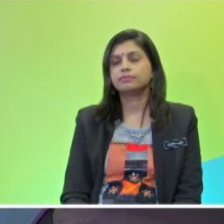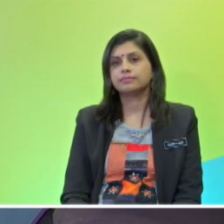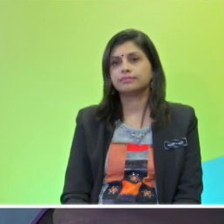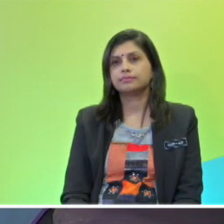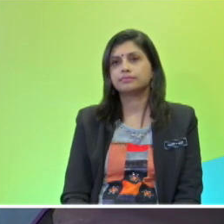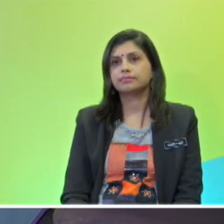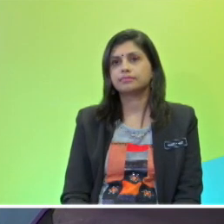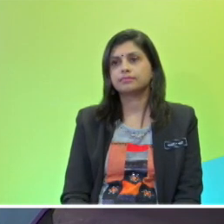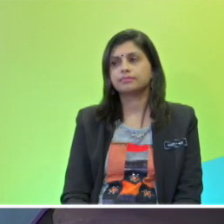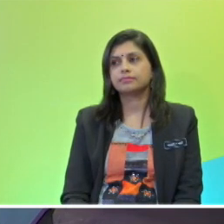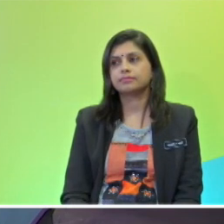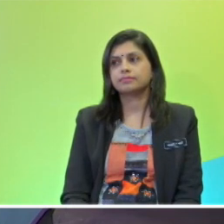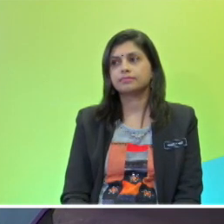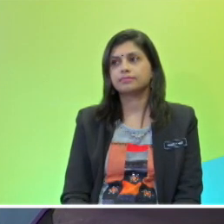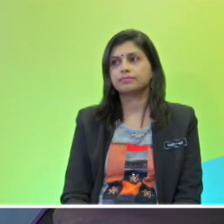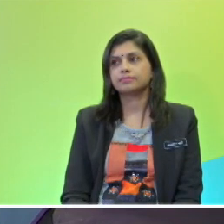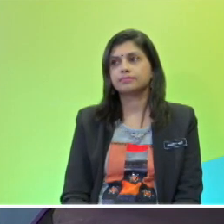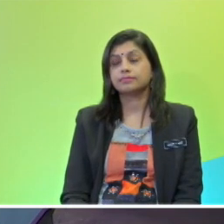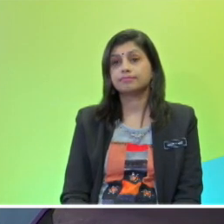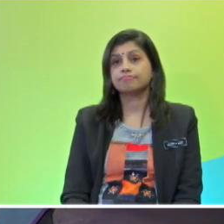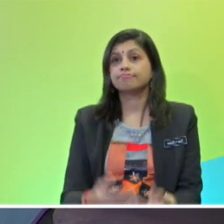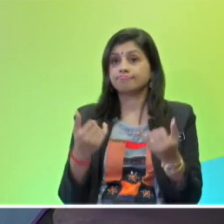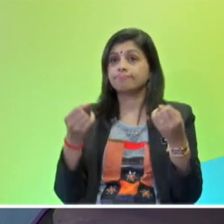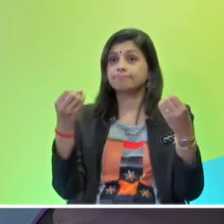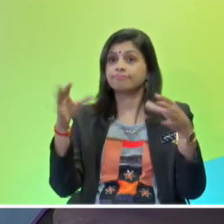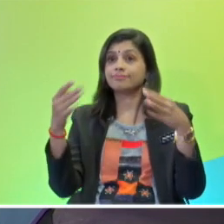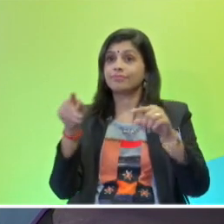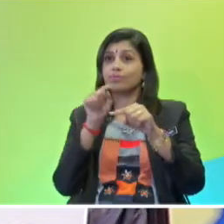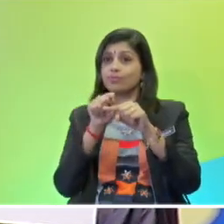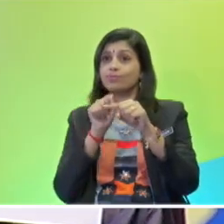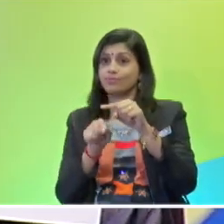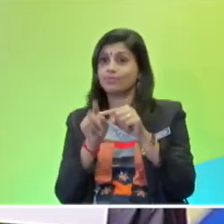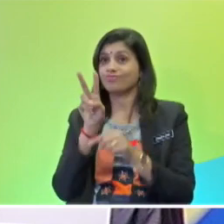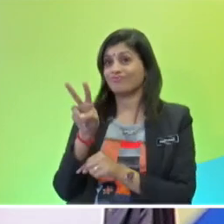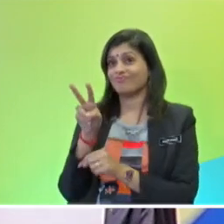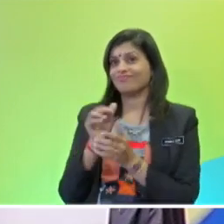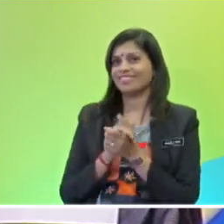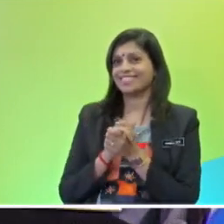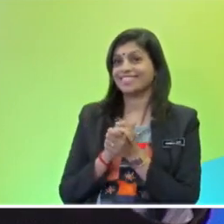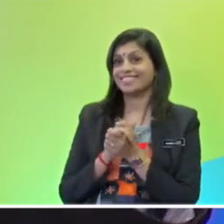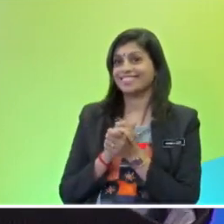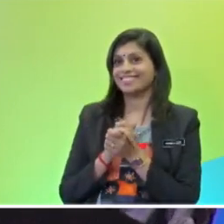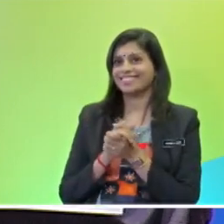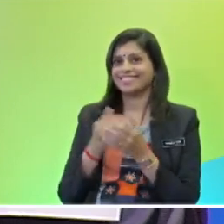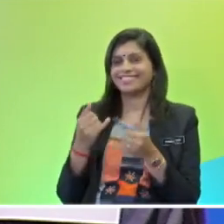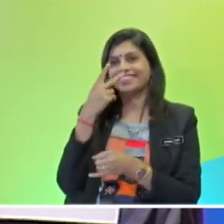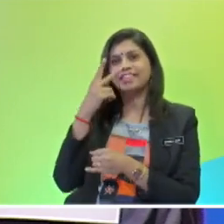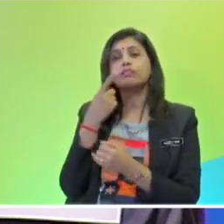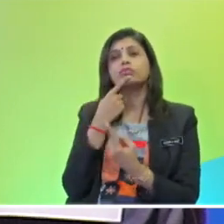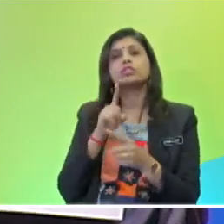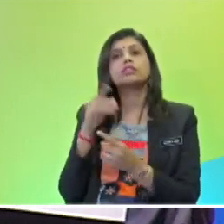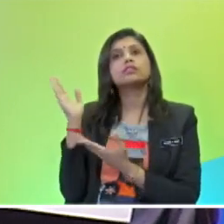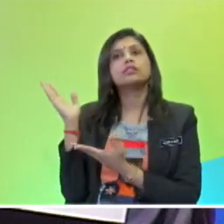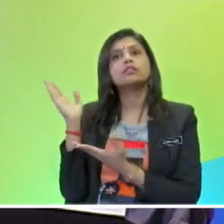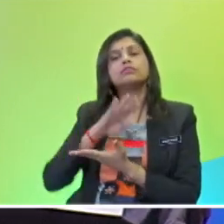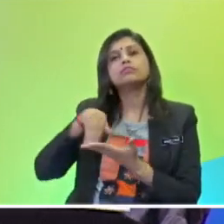All right. That means you already divide that fraction into 2 parts, right? Okay, yes. So can you tell me what's the total parts